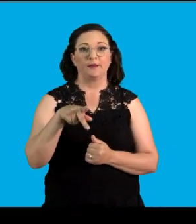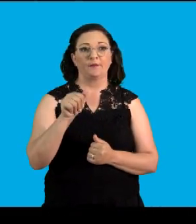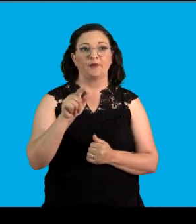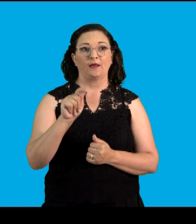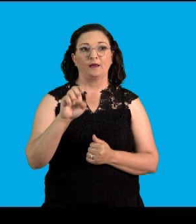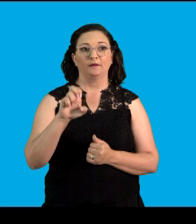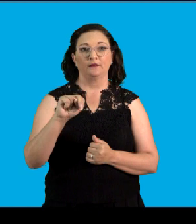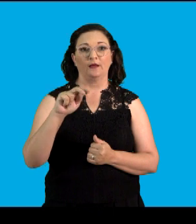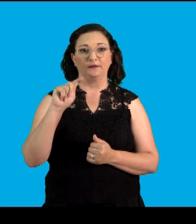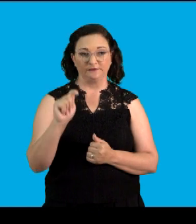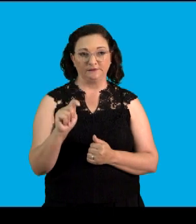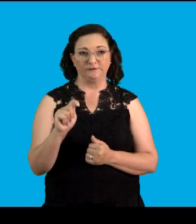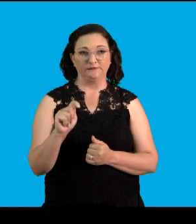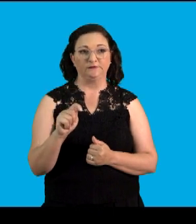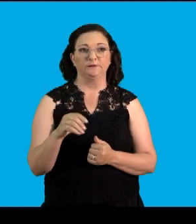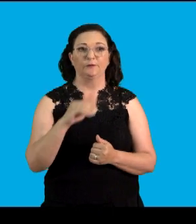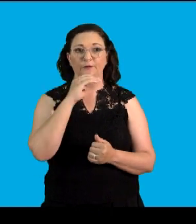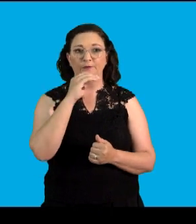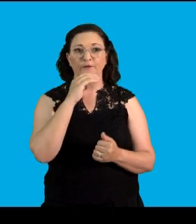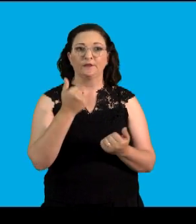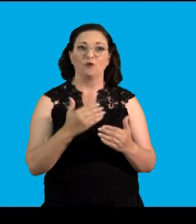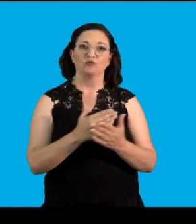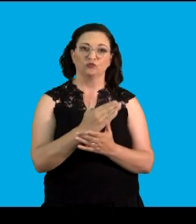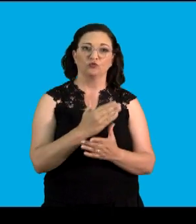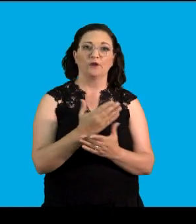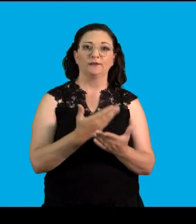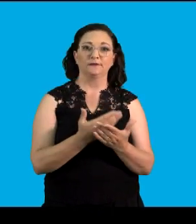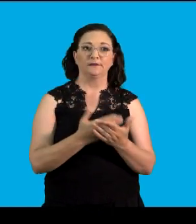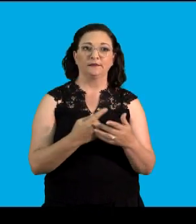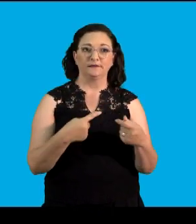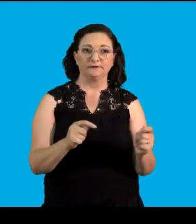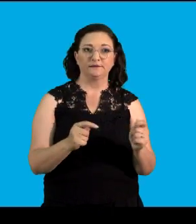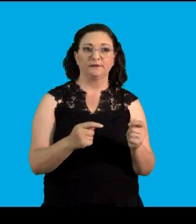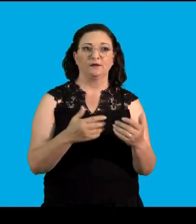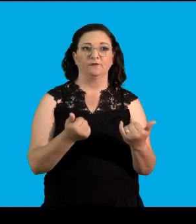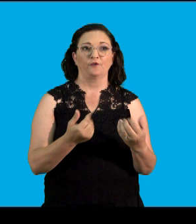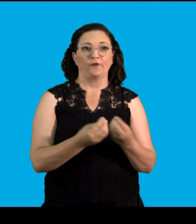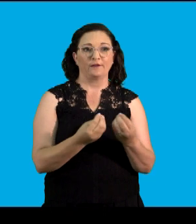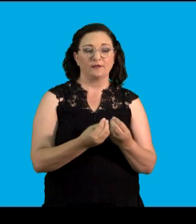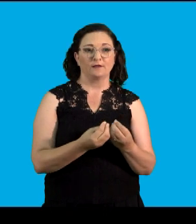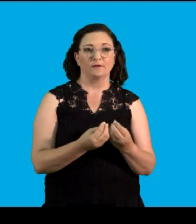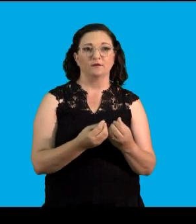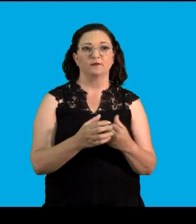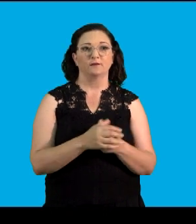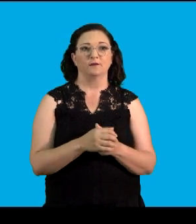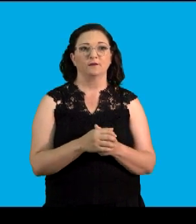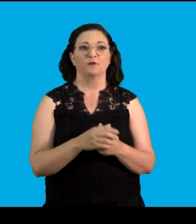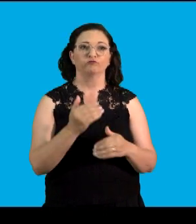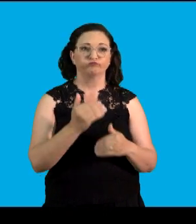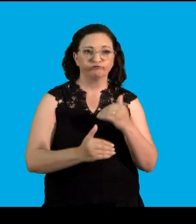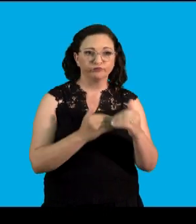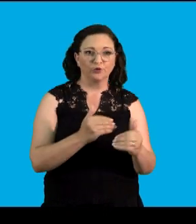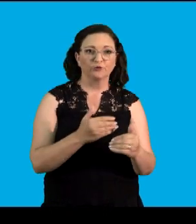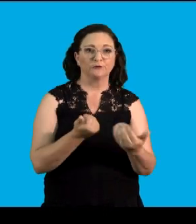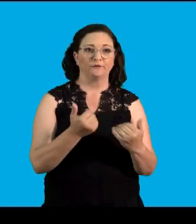patent, exclusive right to use or sell the invention or a product made from an invented